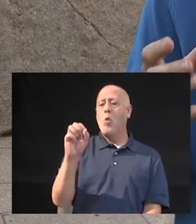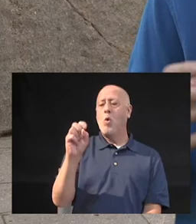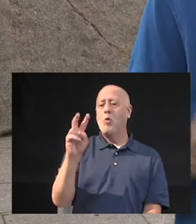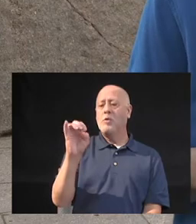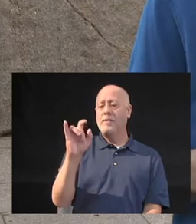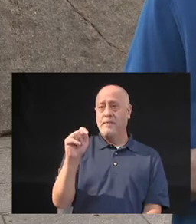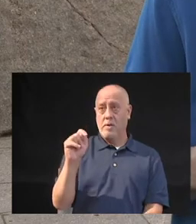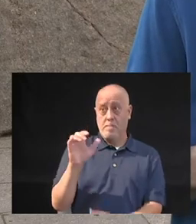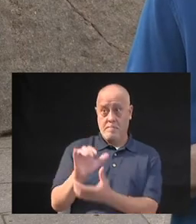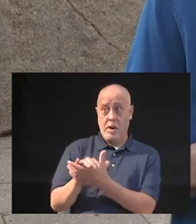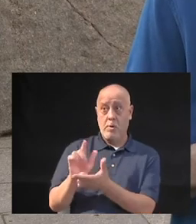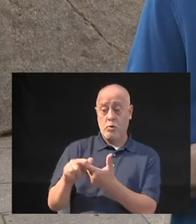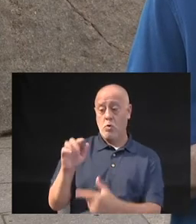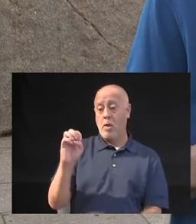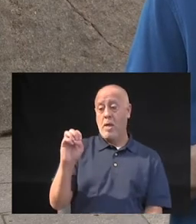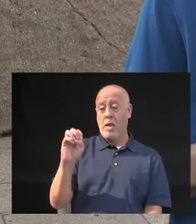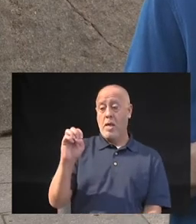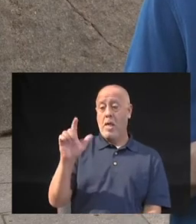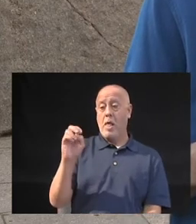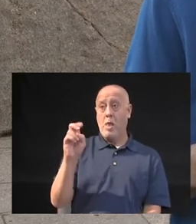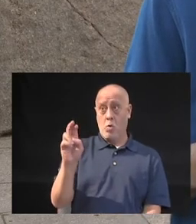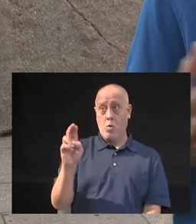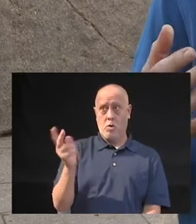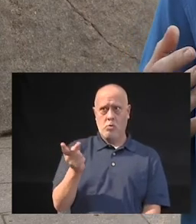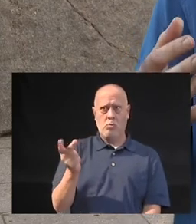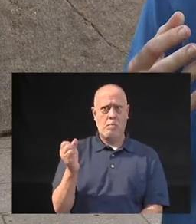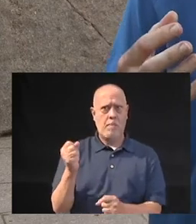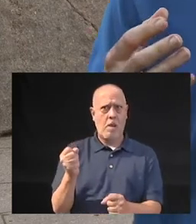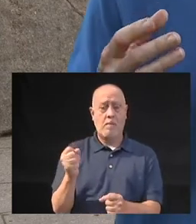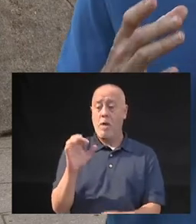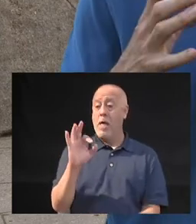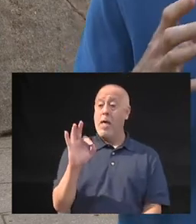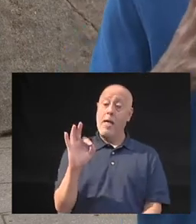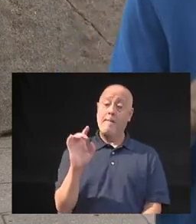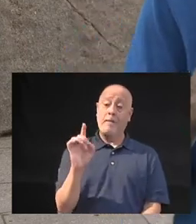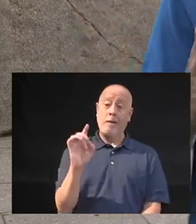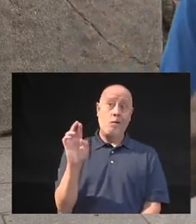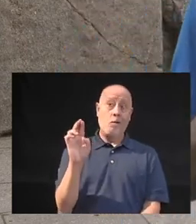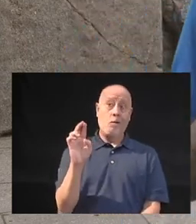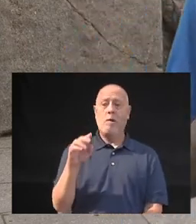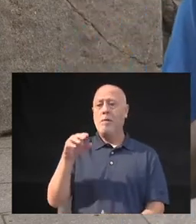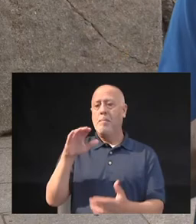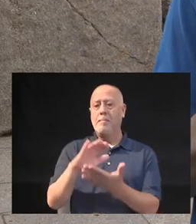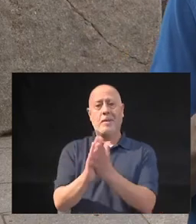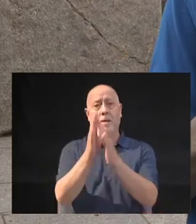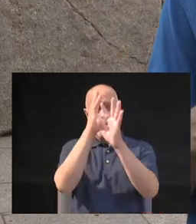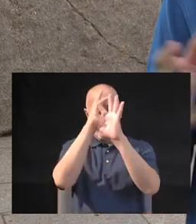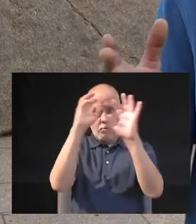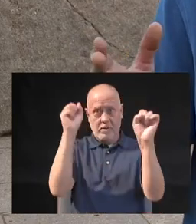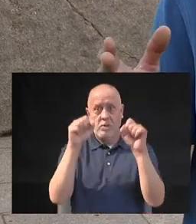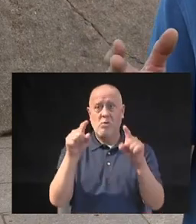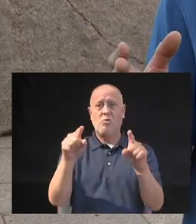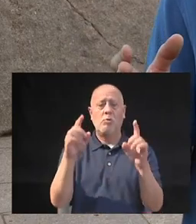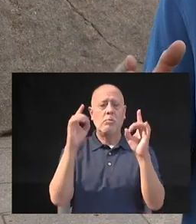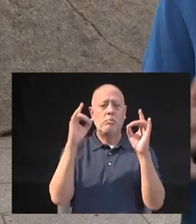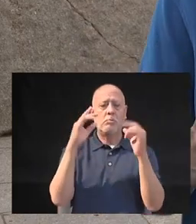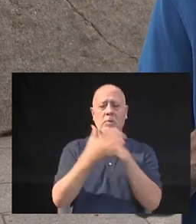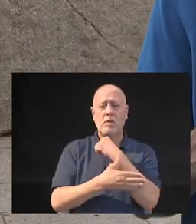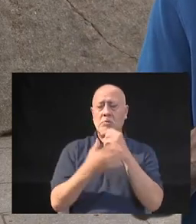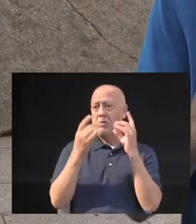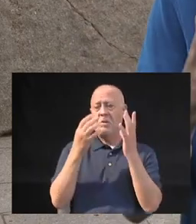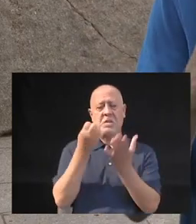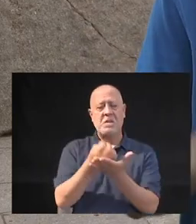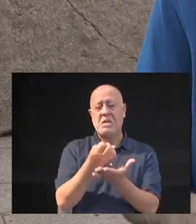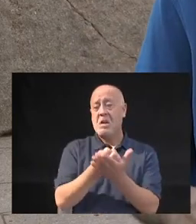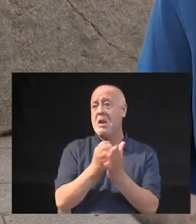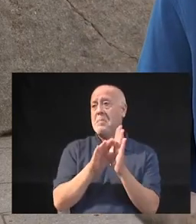two of them were a pretty powerful combination. FDR enters his office as president in a time of national crisis. The economy